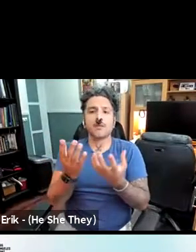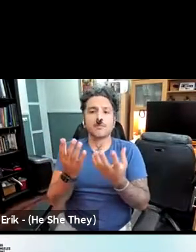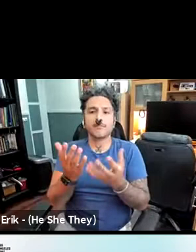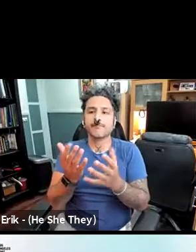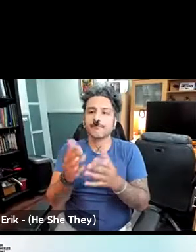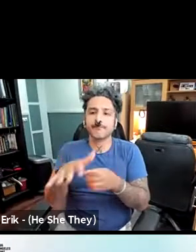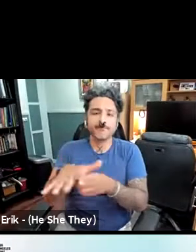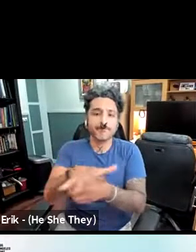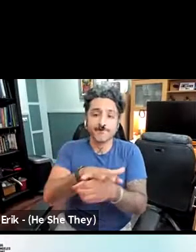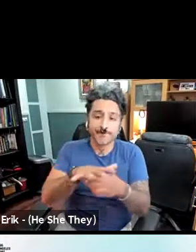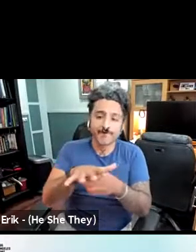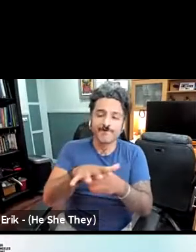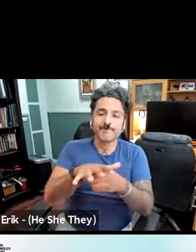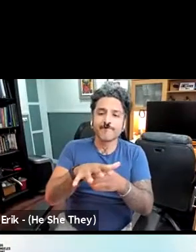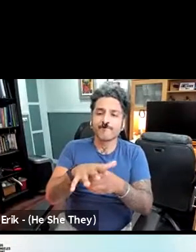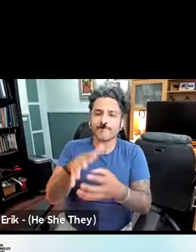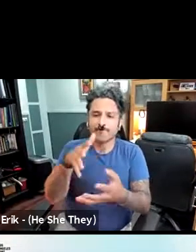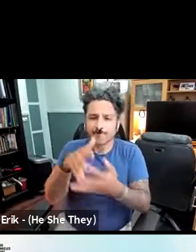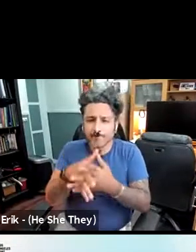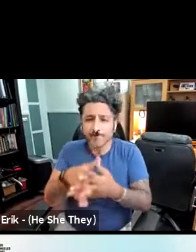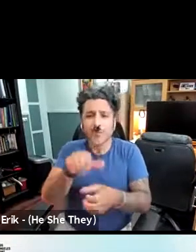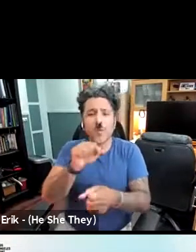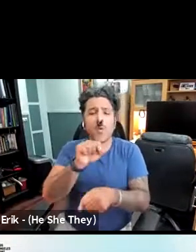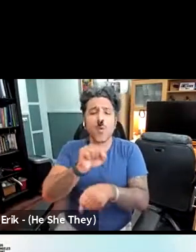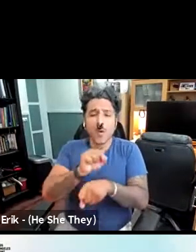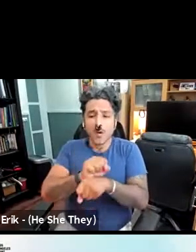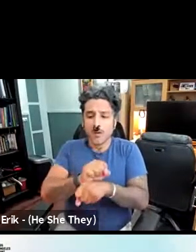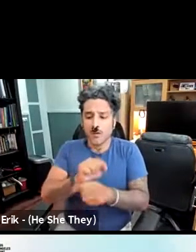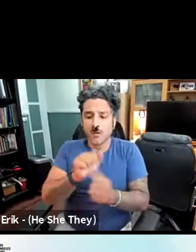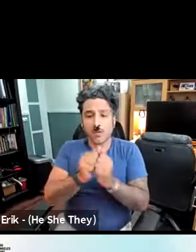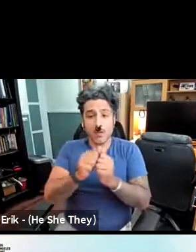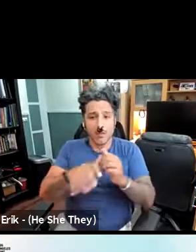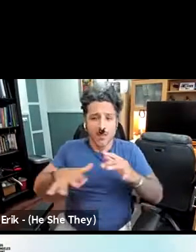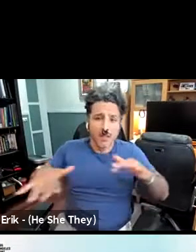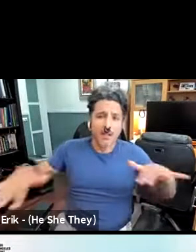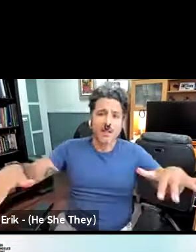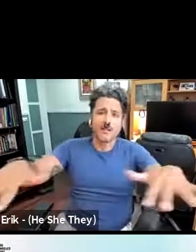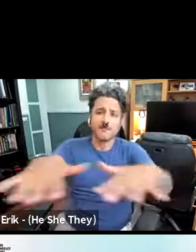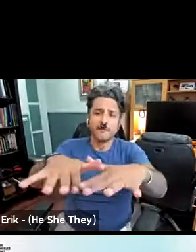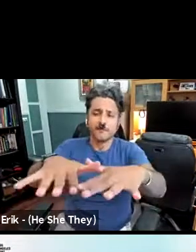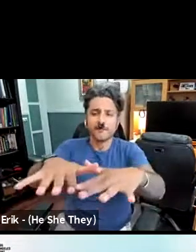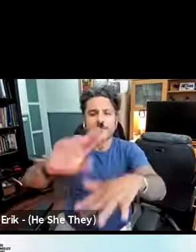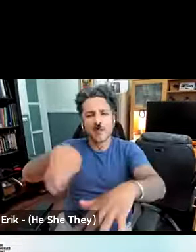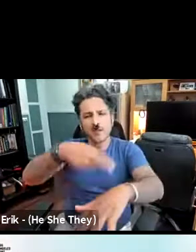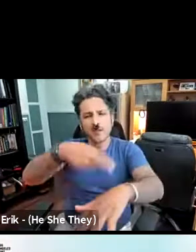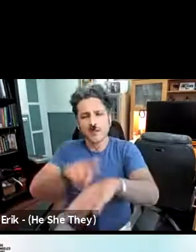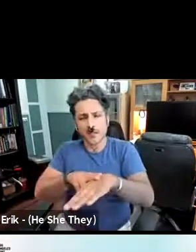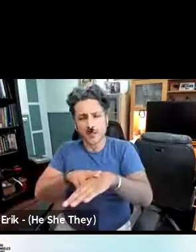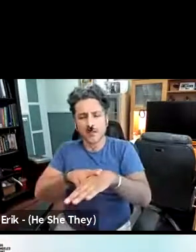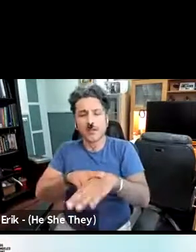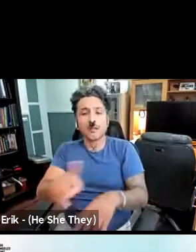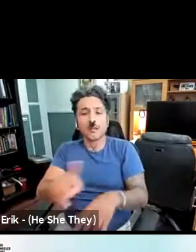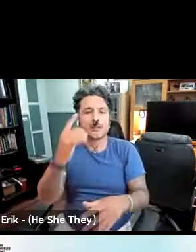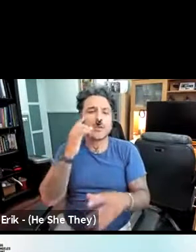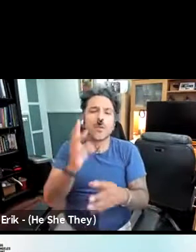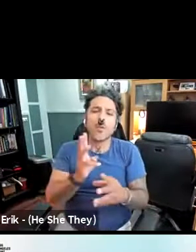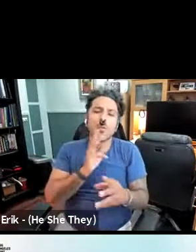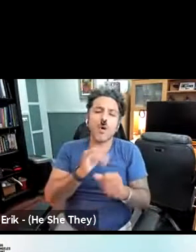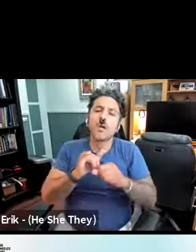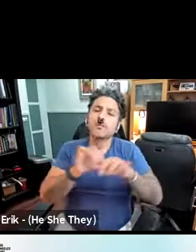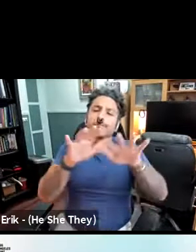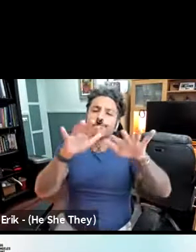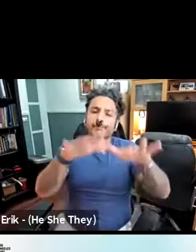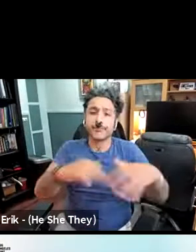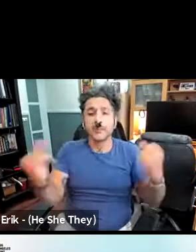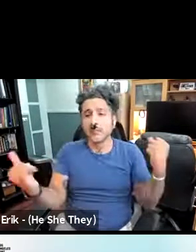how I see it is working with the land. I see us in nature. I see us in the water. I see us in the ocean. I